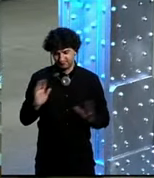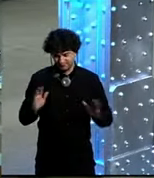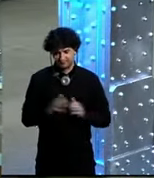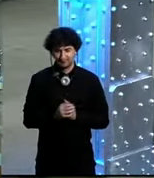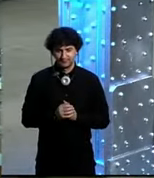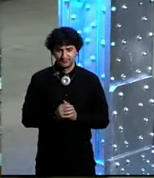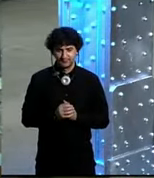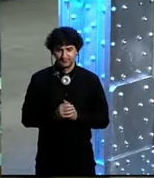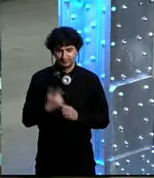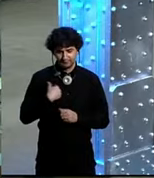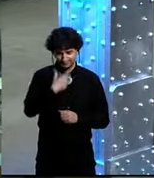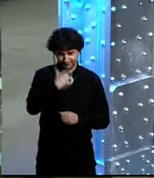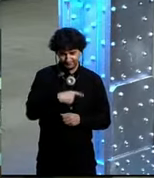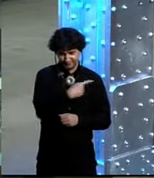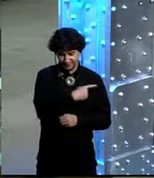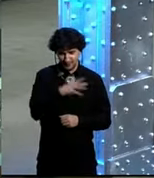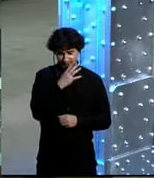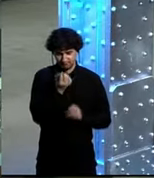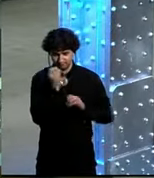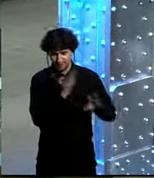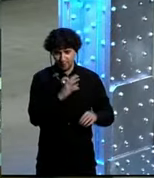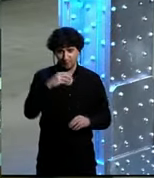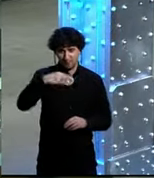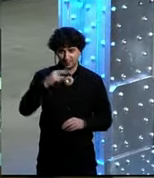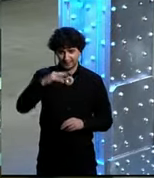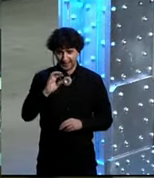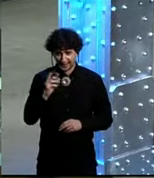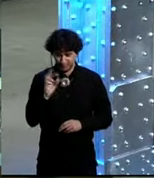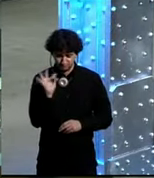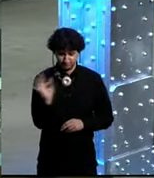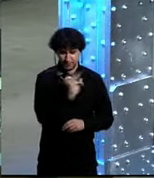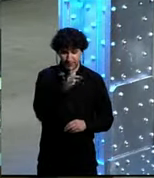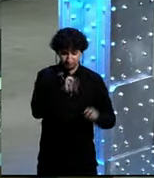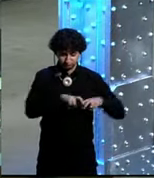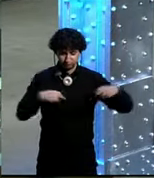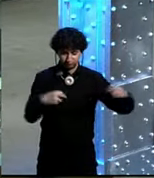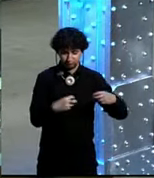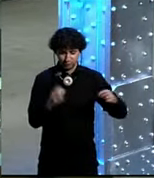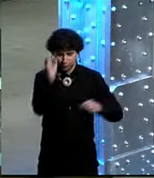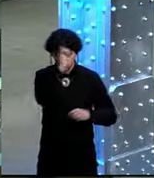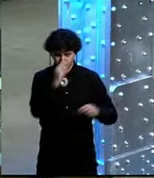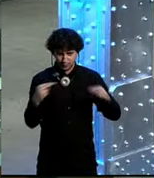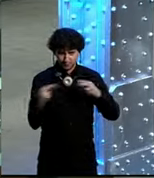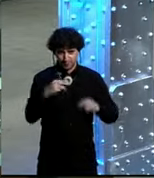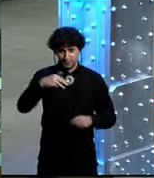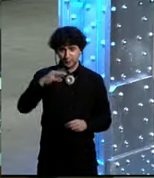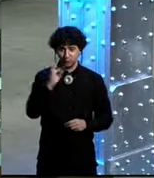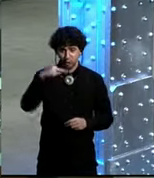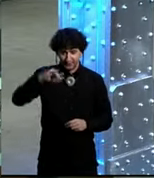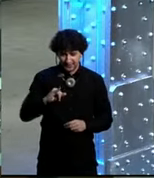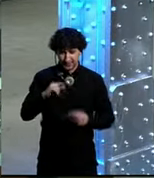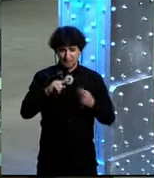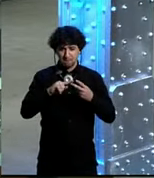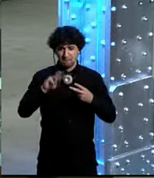Simon told me that it was pronounced as Simon, and I'm going to take the place of Monte Carlo today. We're going to have a roundtable later with Tony Marin, with Paco